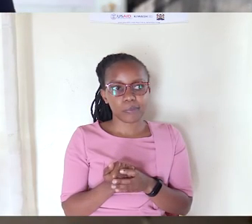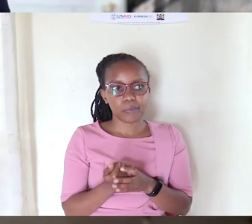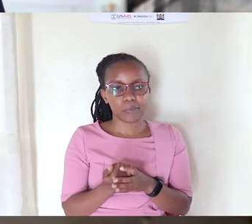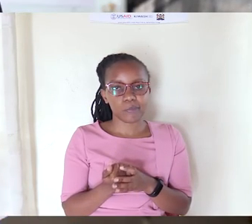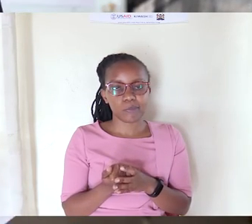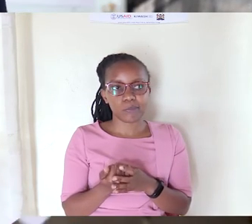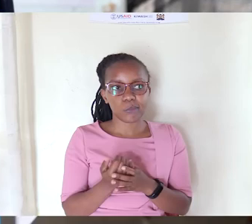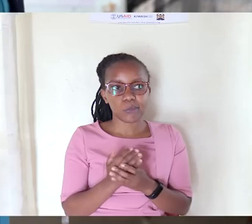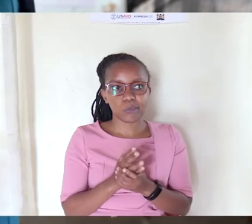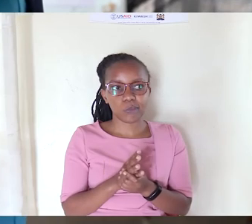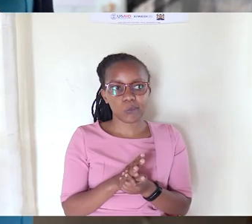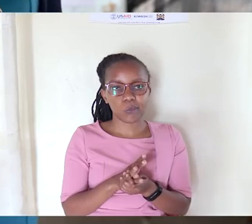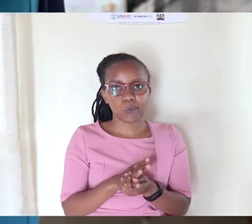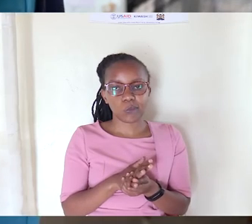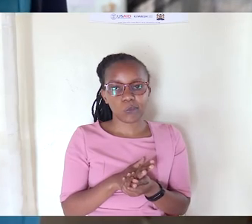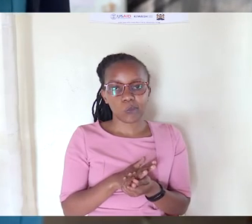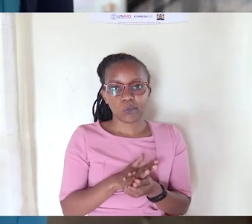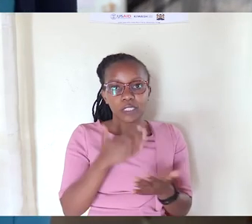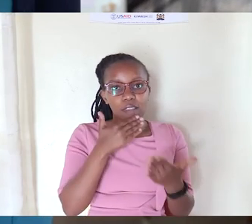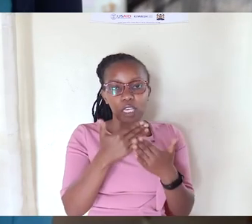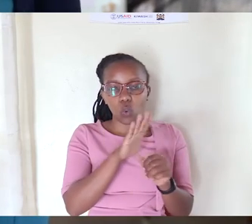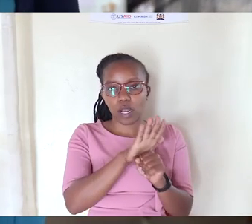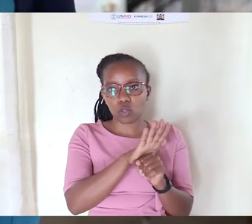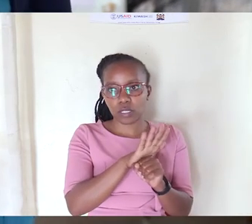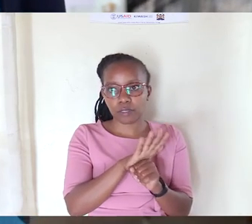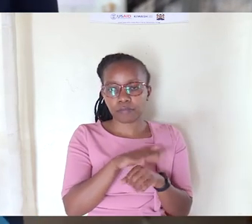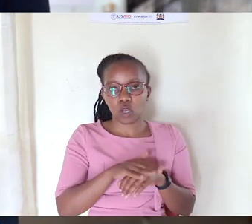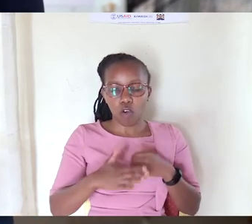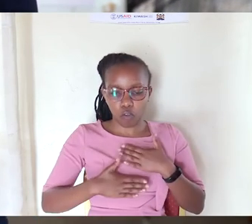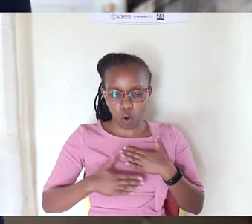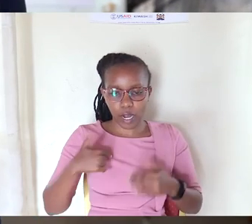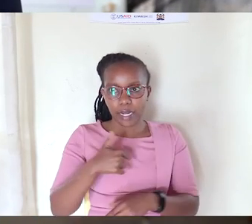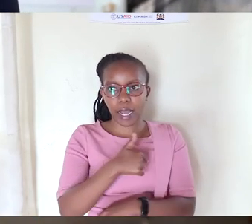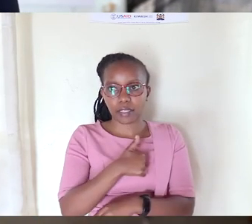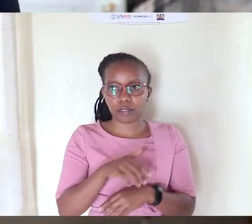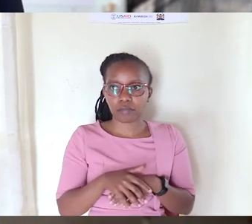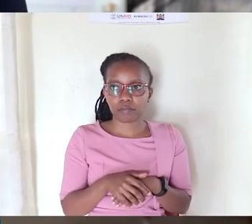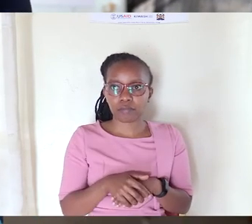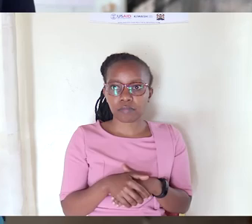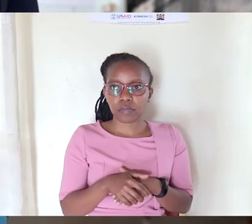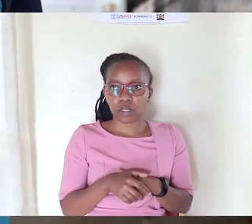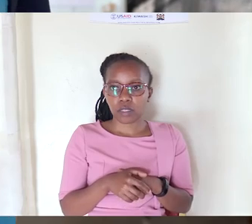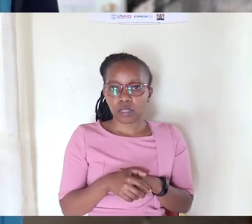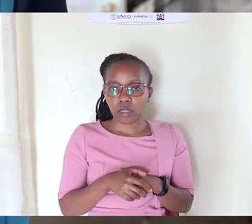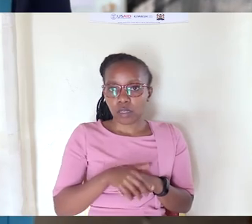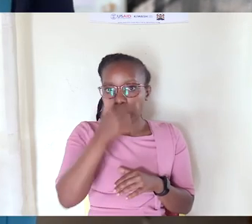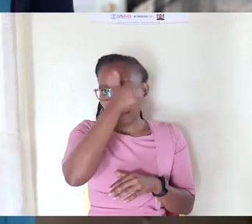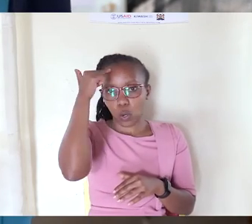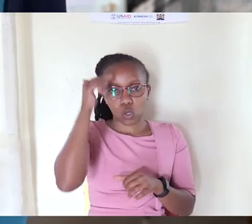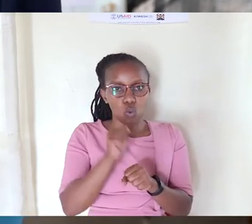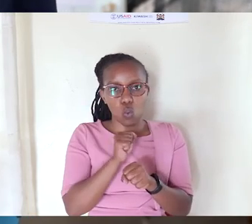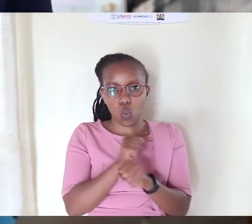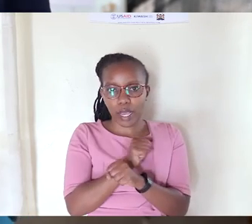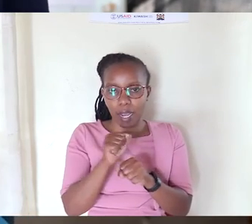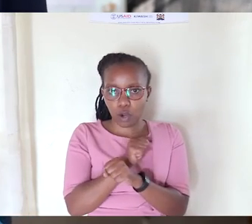that Madam Juliana is being thanked. Yes, thank you for honoring us with your presence, because we cannot do this